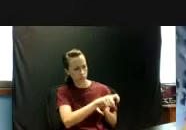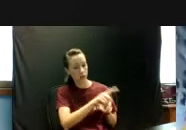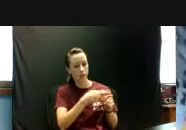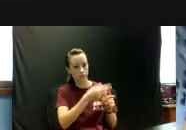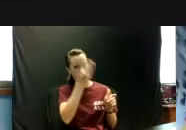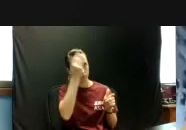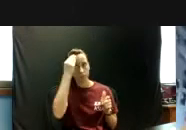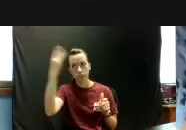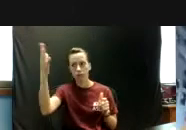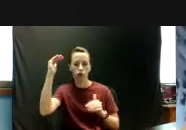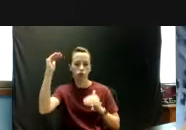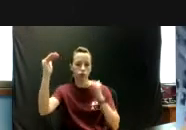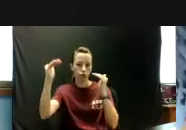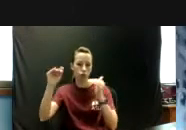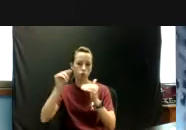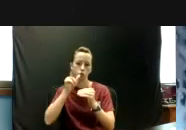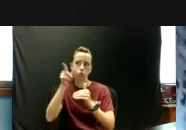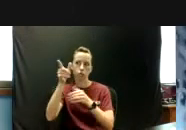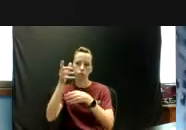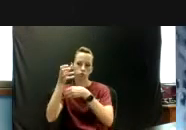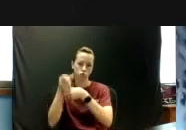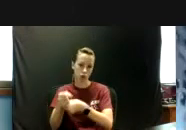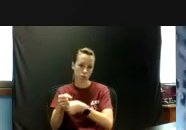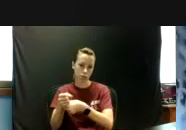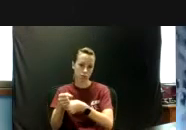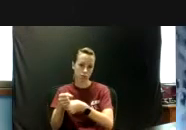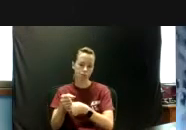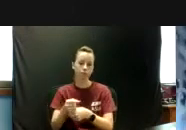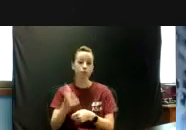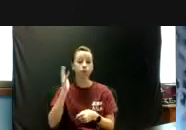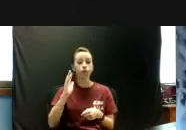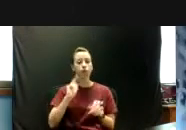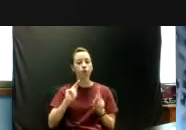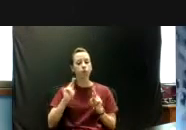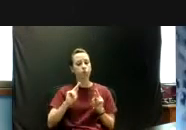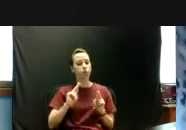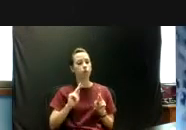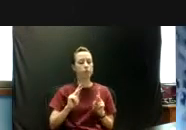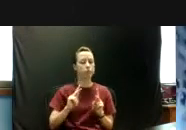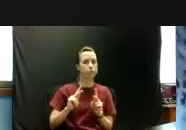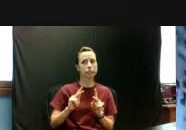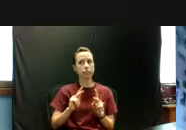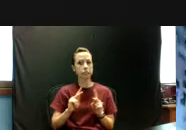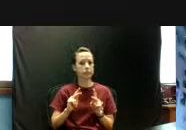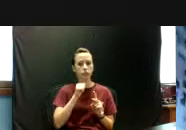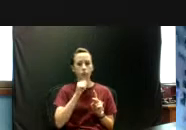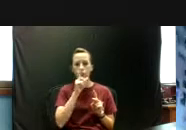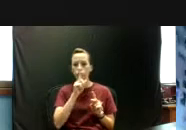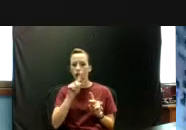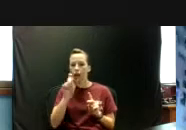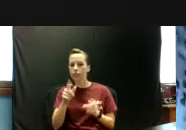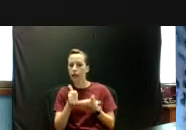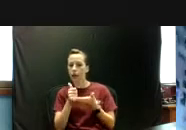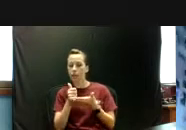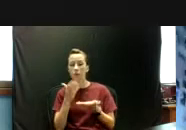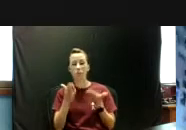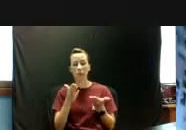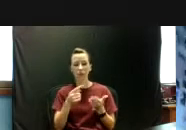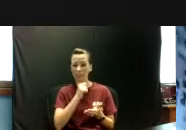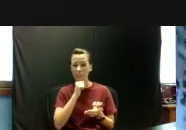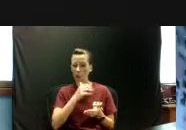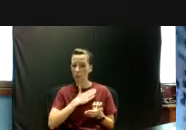about. In the past, people have hesitated to ask for help because of this. Maybe they're unwilling to admit needing help.